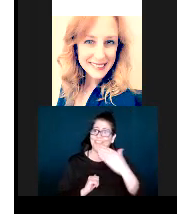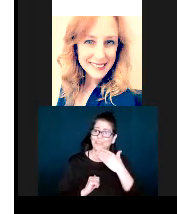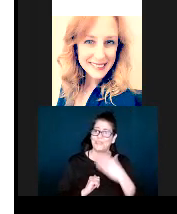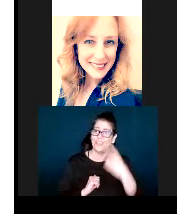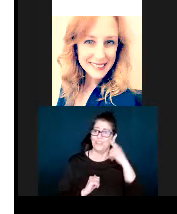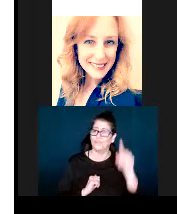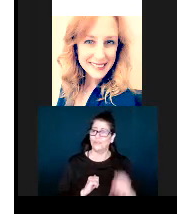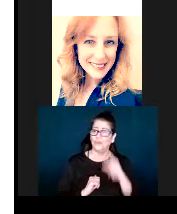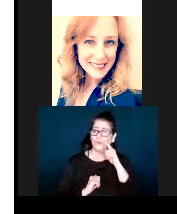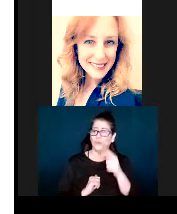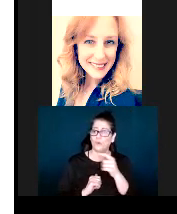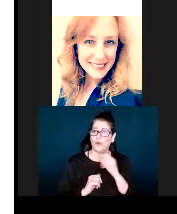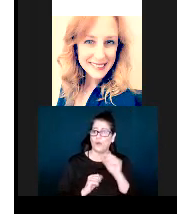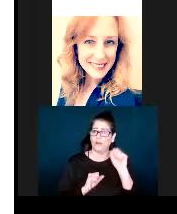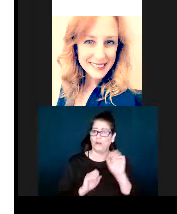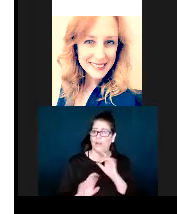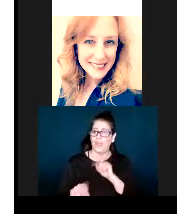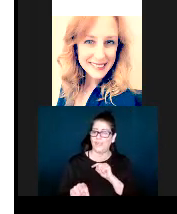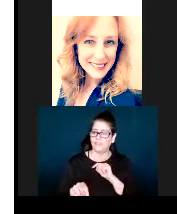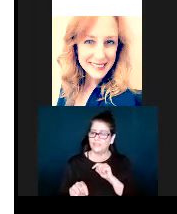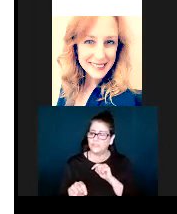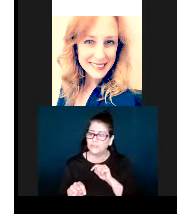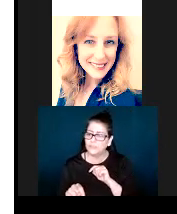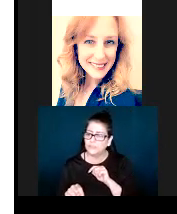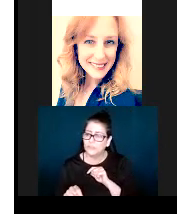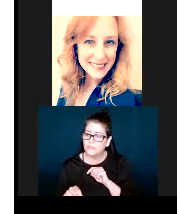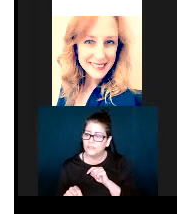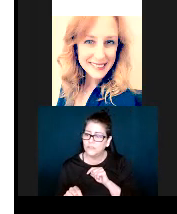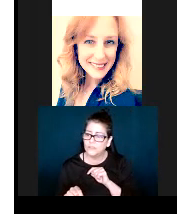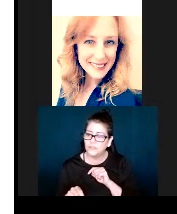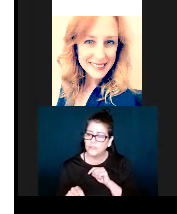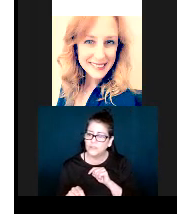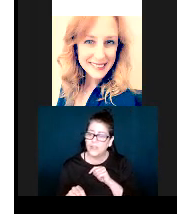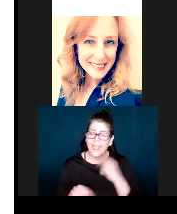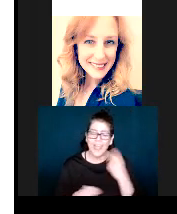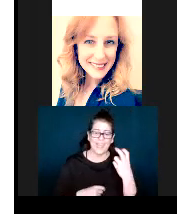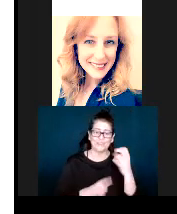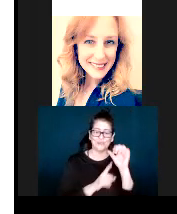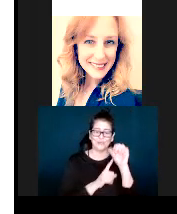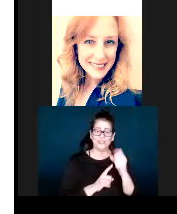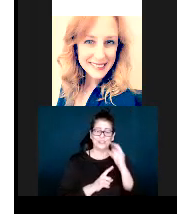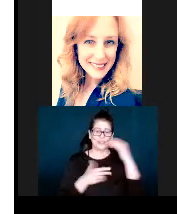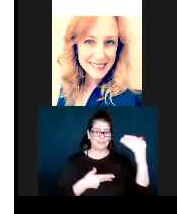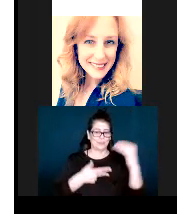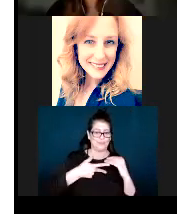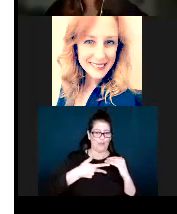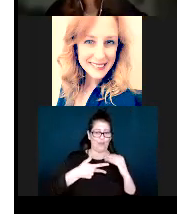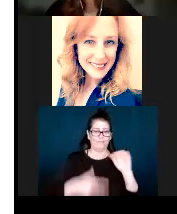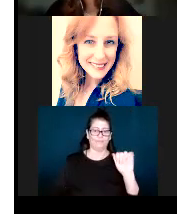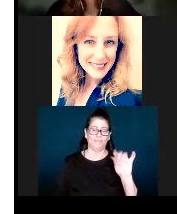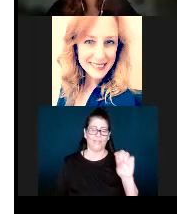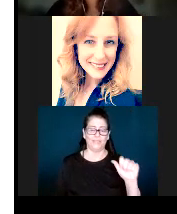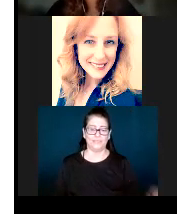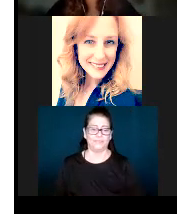sharing. Fantastic. We have two more scenarios, so I'm gonna move on to the next one and turn it over to Alyssa for